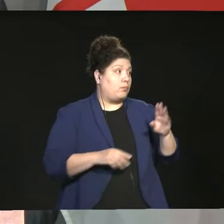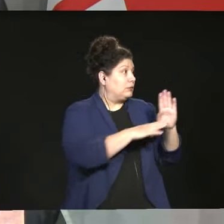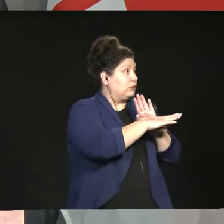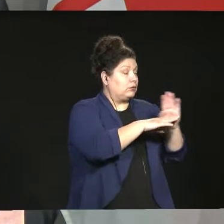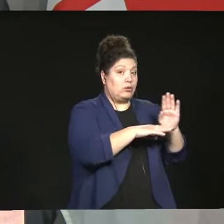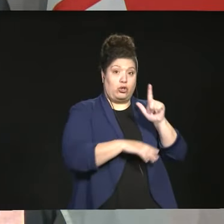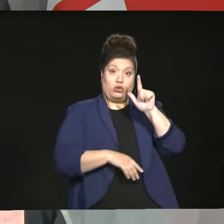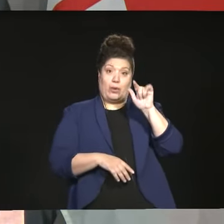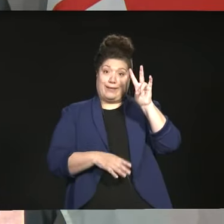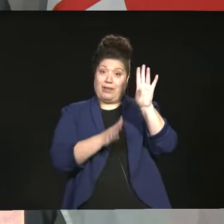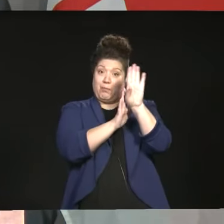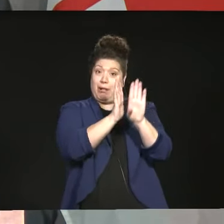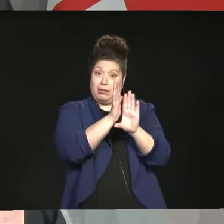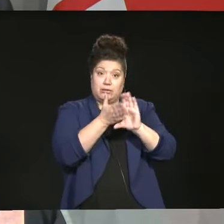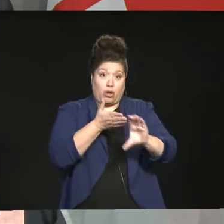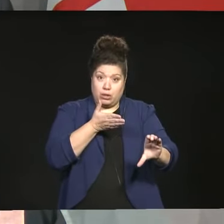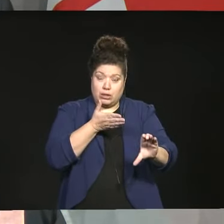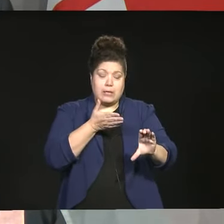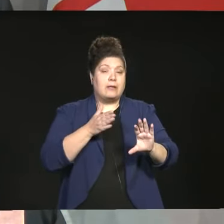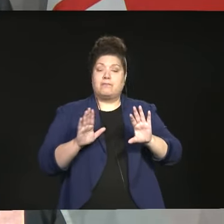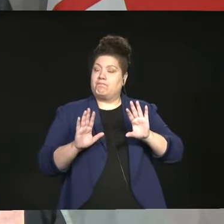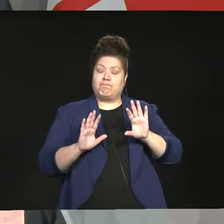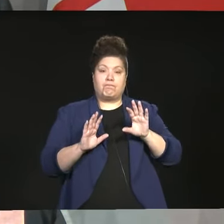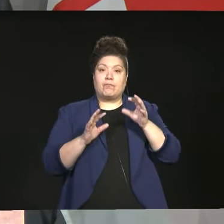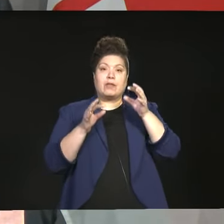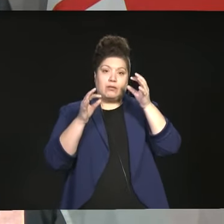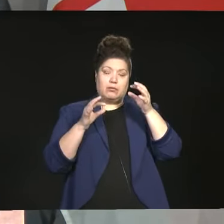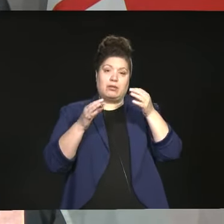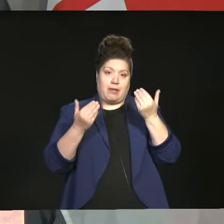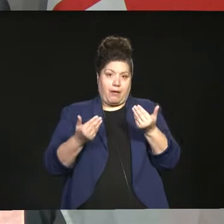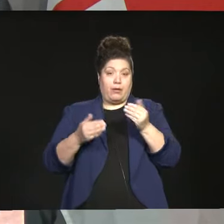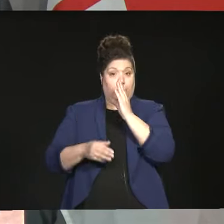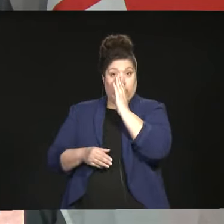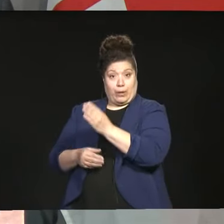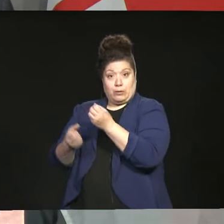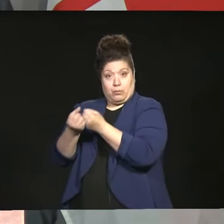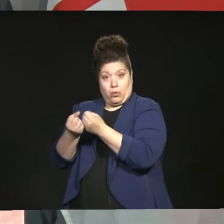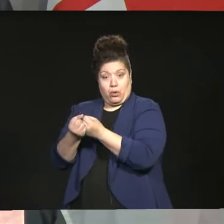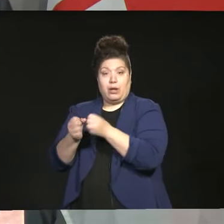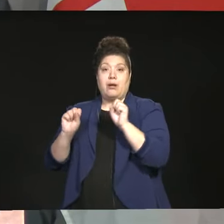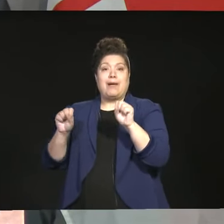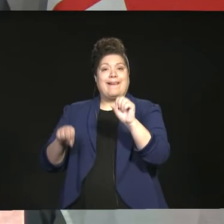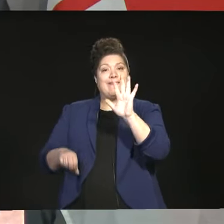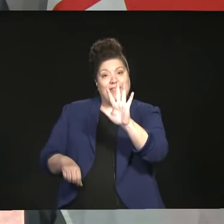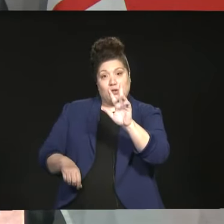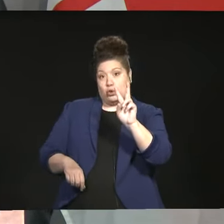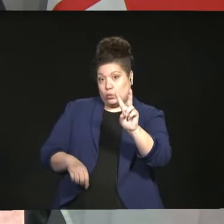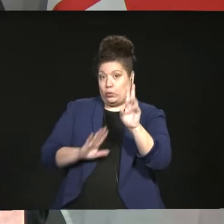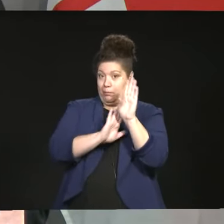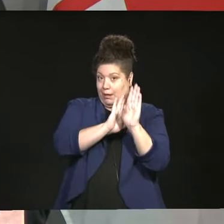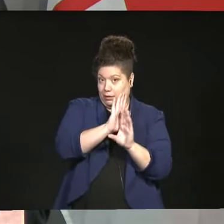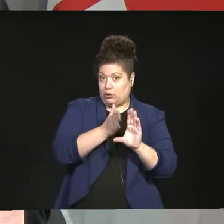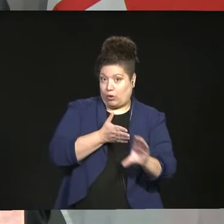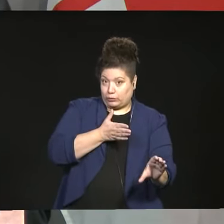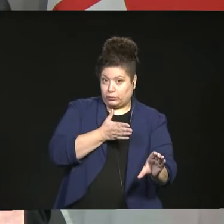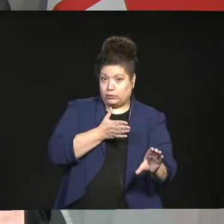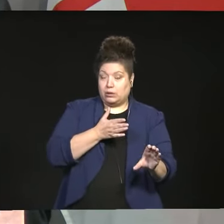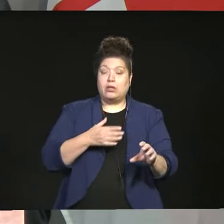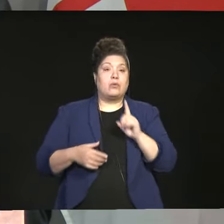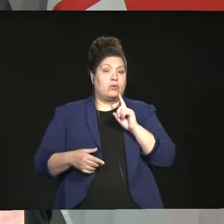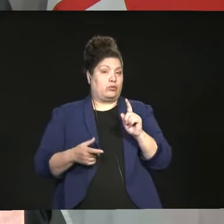expecting right now that direct support be budgeted at $52 billion. So that is a significant change because of the